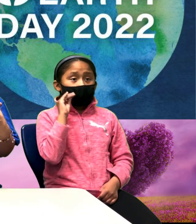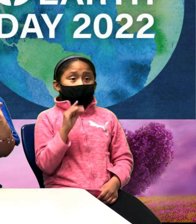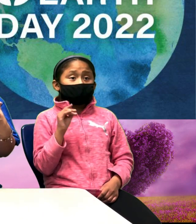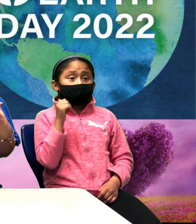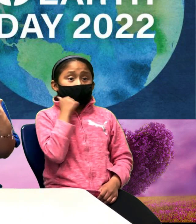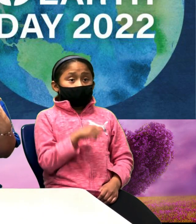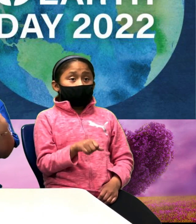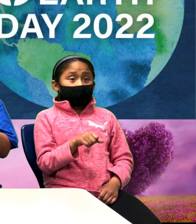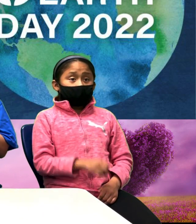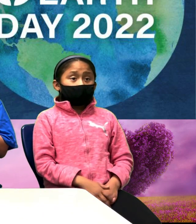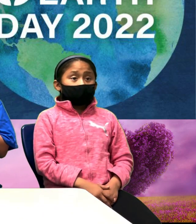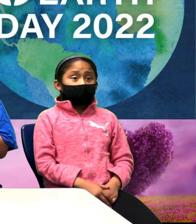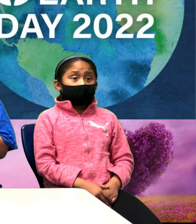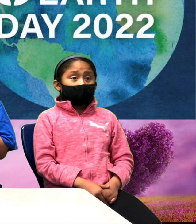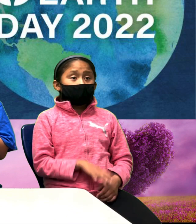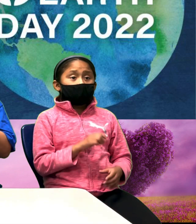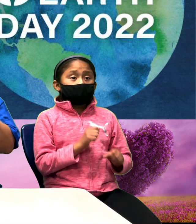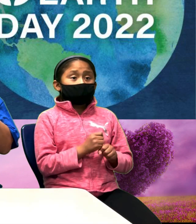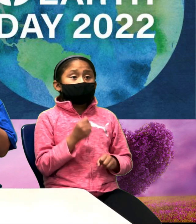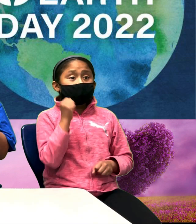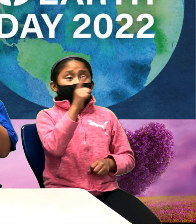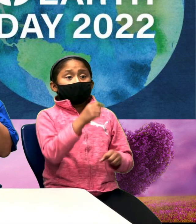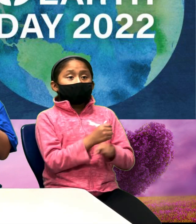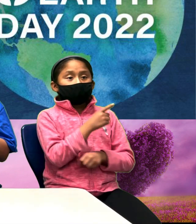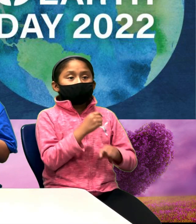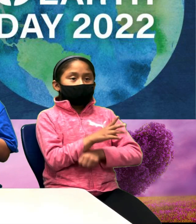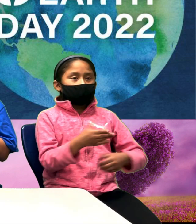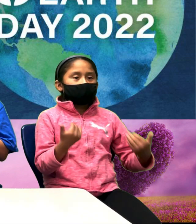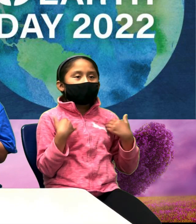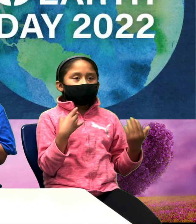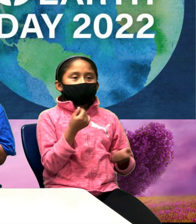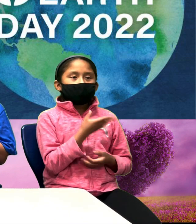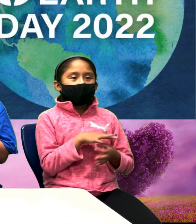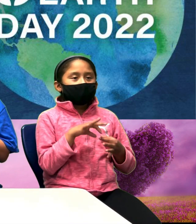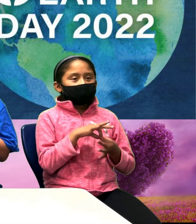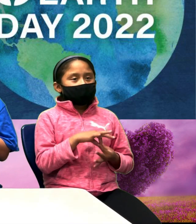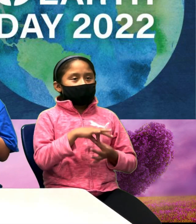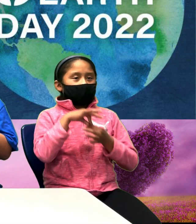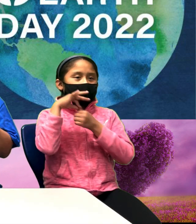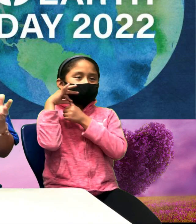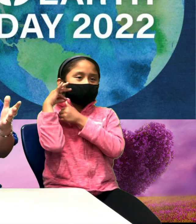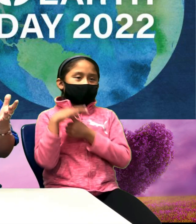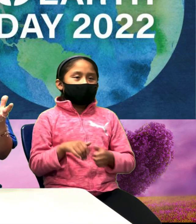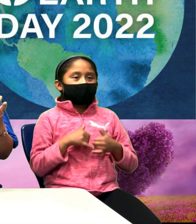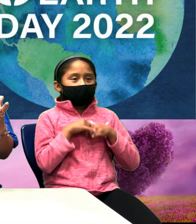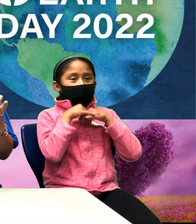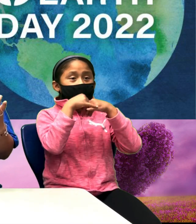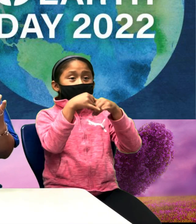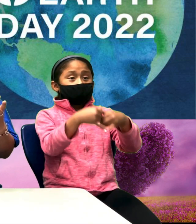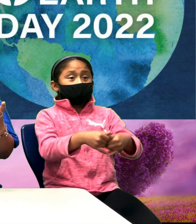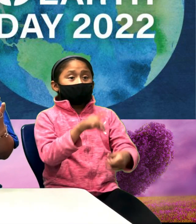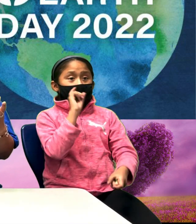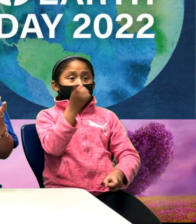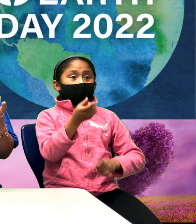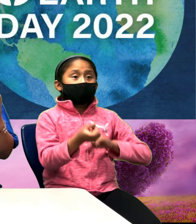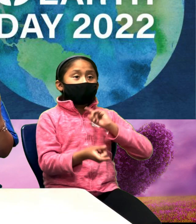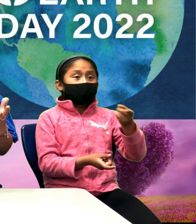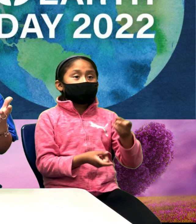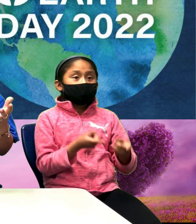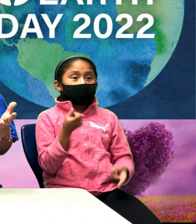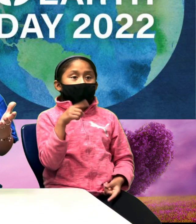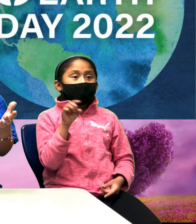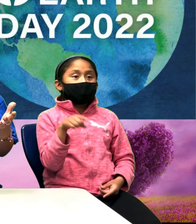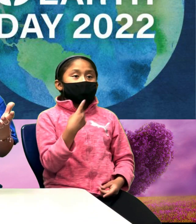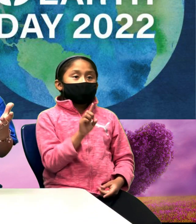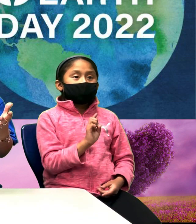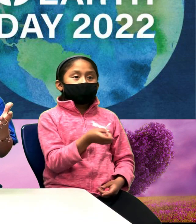year there is a few super special awards that are only given to